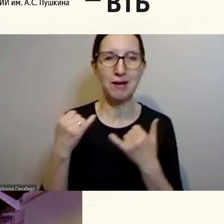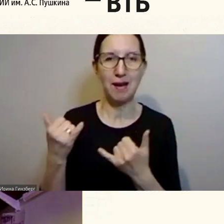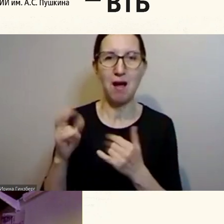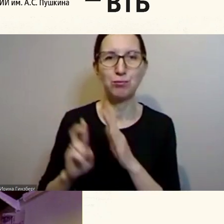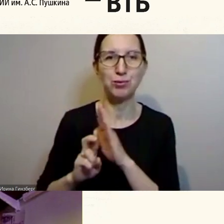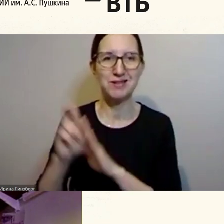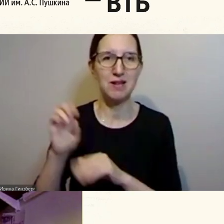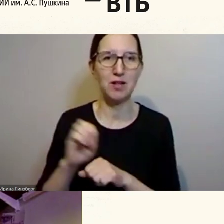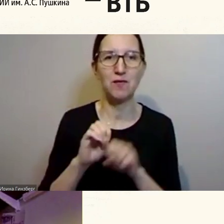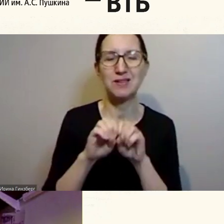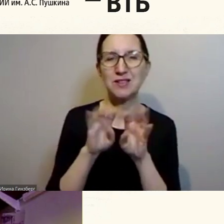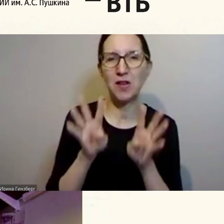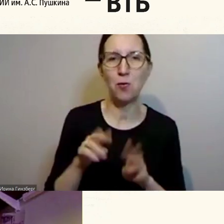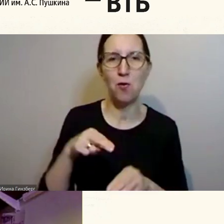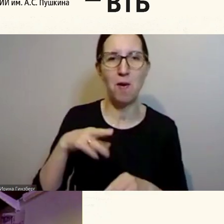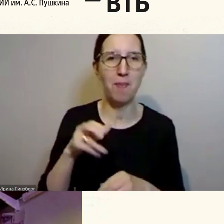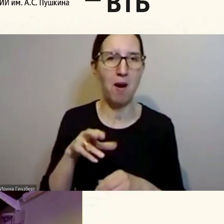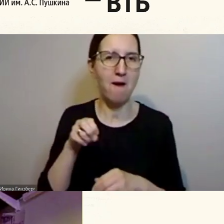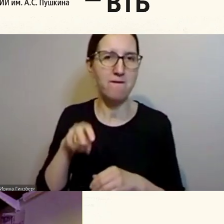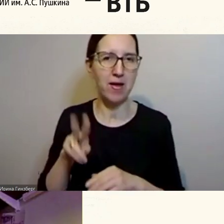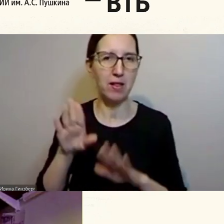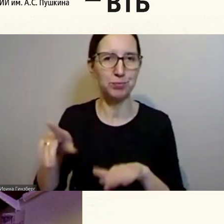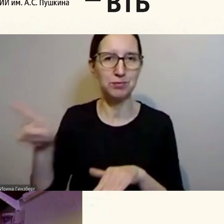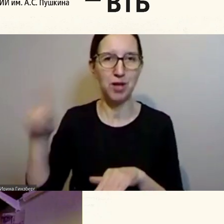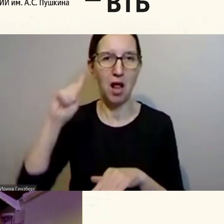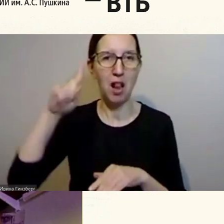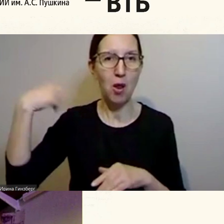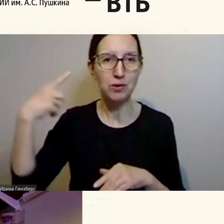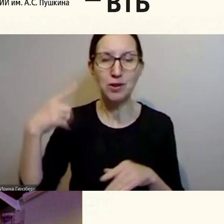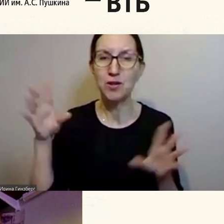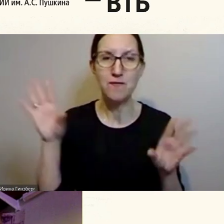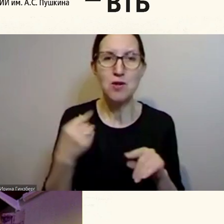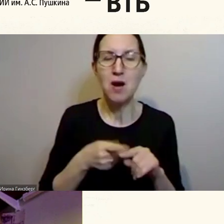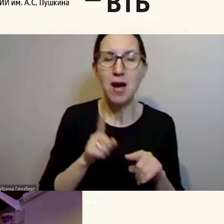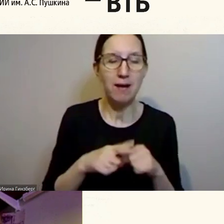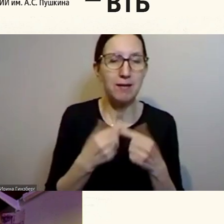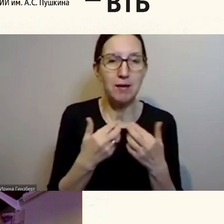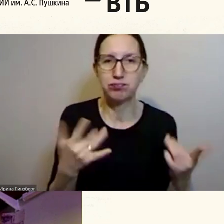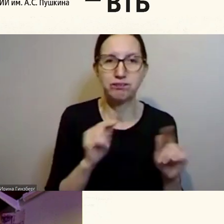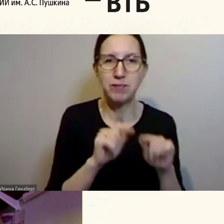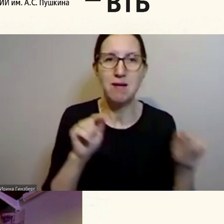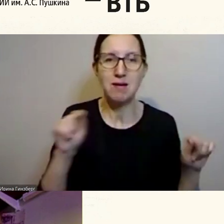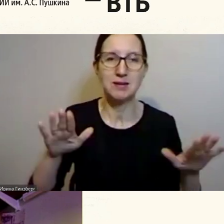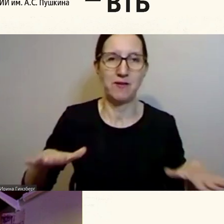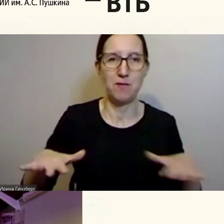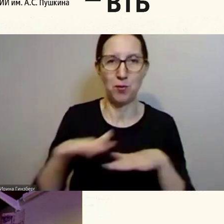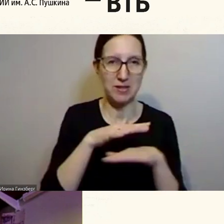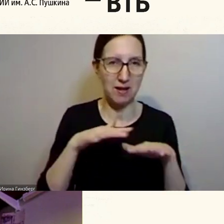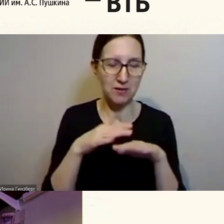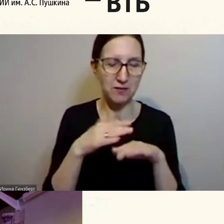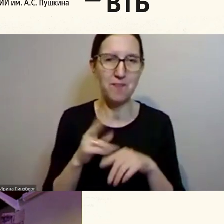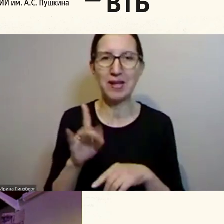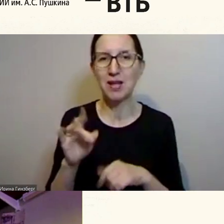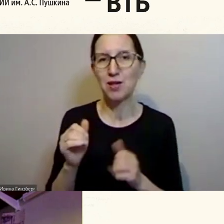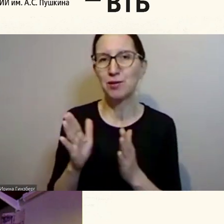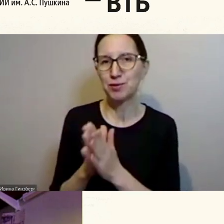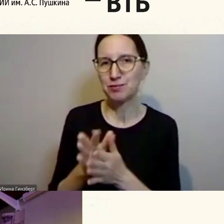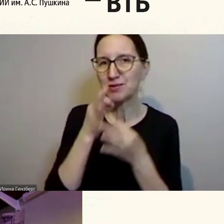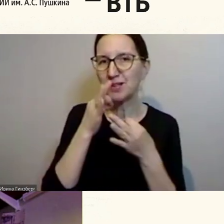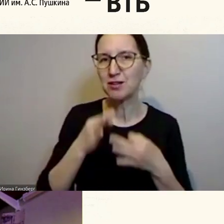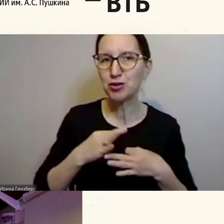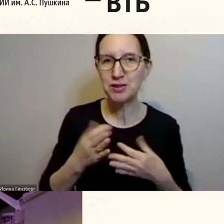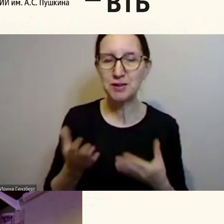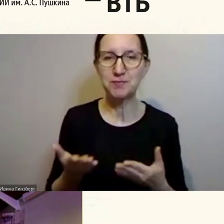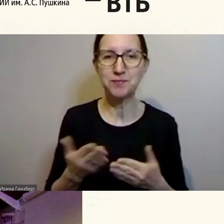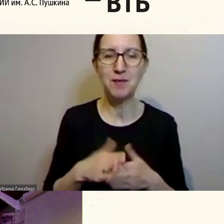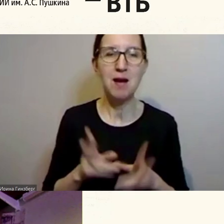Paul's Cathedral in London, etc. So these pieces are all very different. Kira, could you please tell